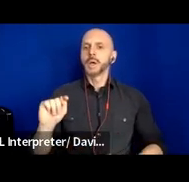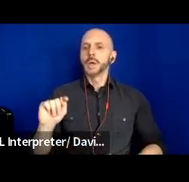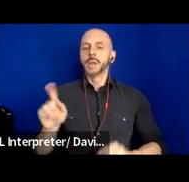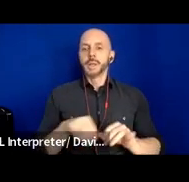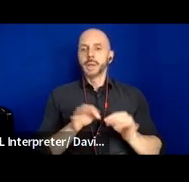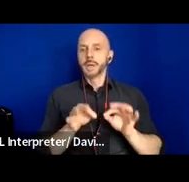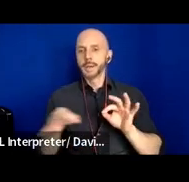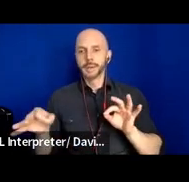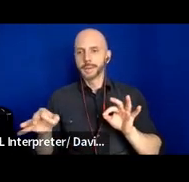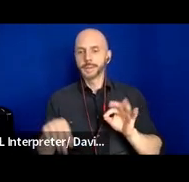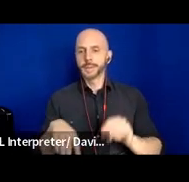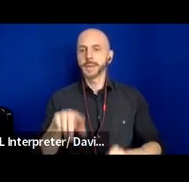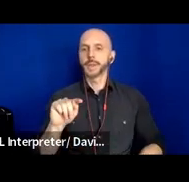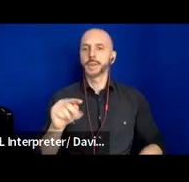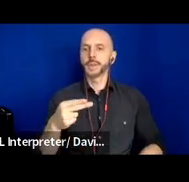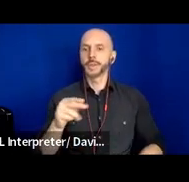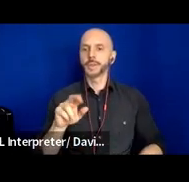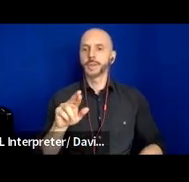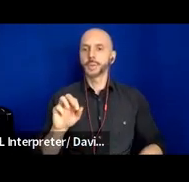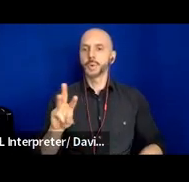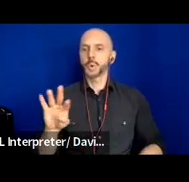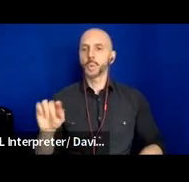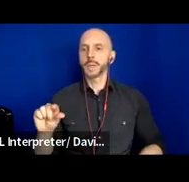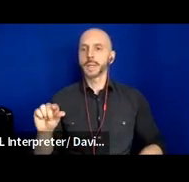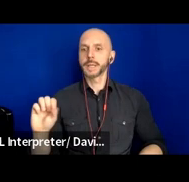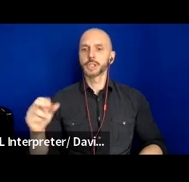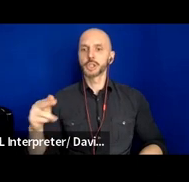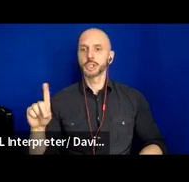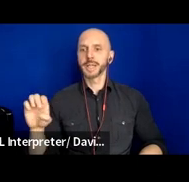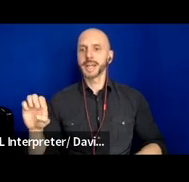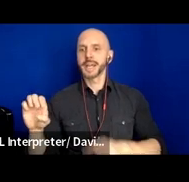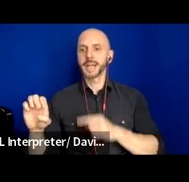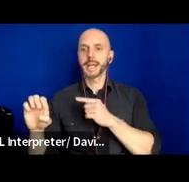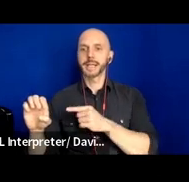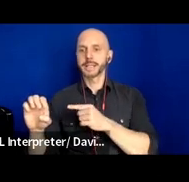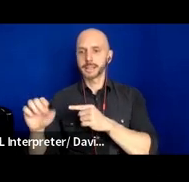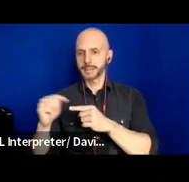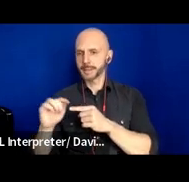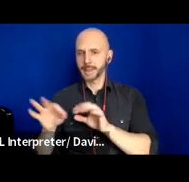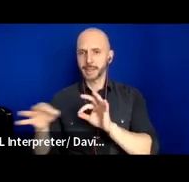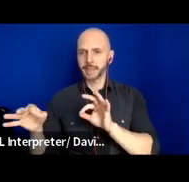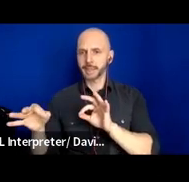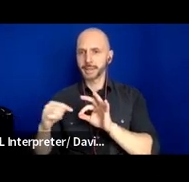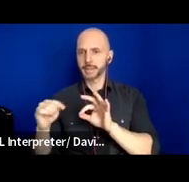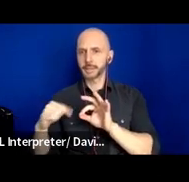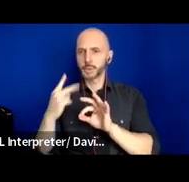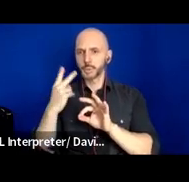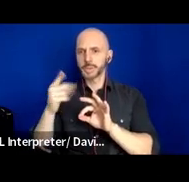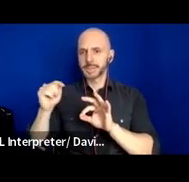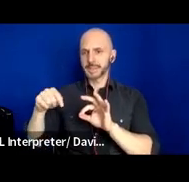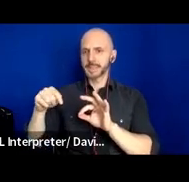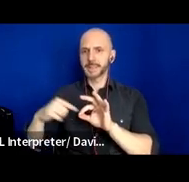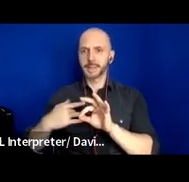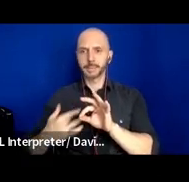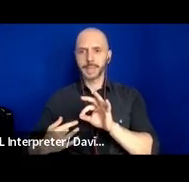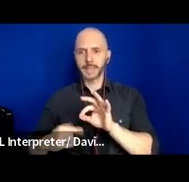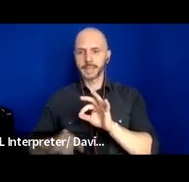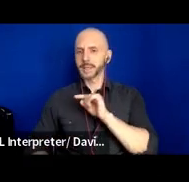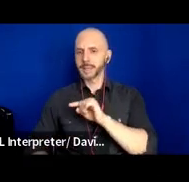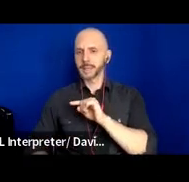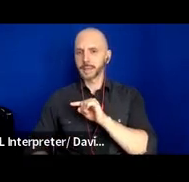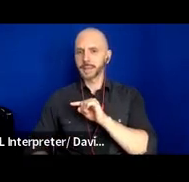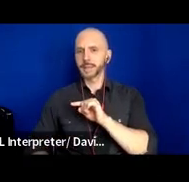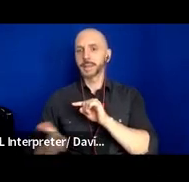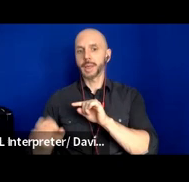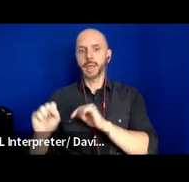across all kinds of cultures now, particularly if you watch the Housewives franchise, or you're seeing it being picked up in culture, right? I mean, and there's